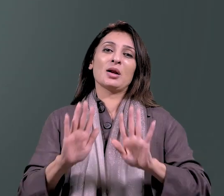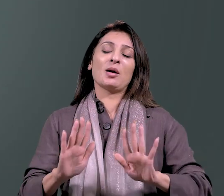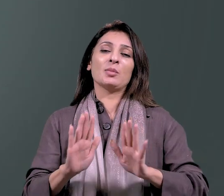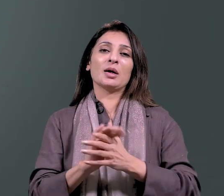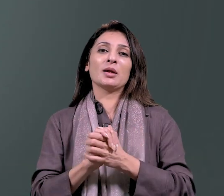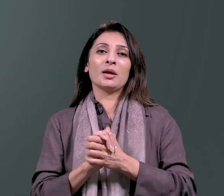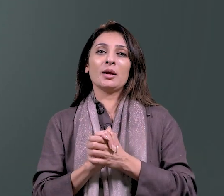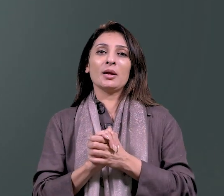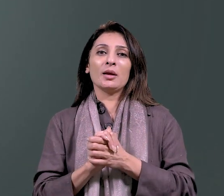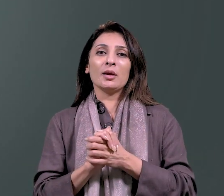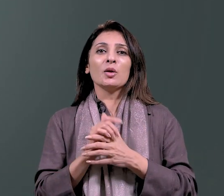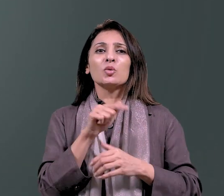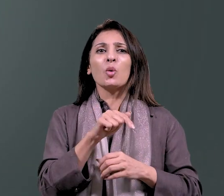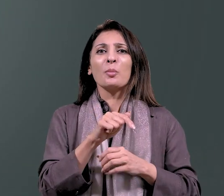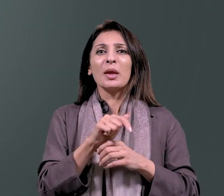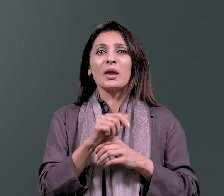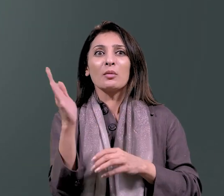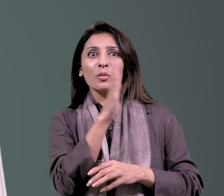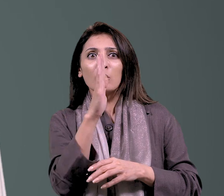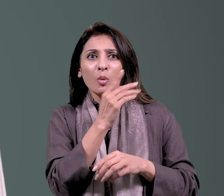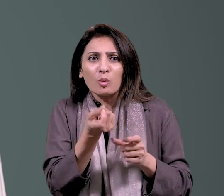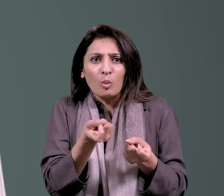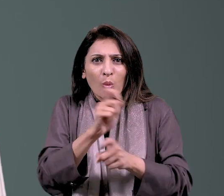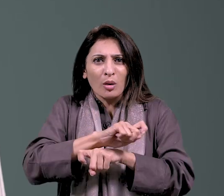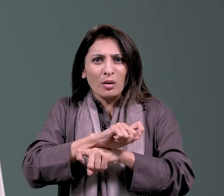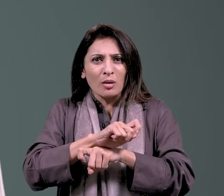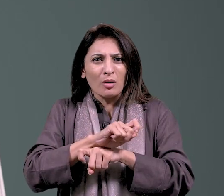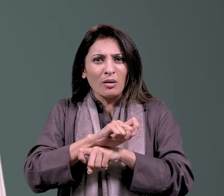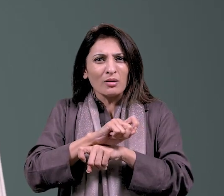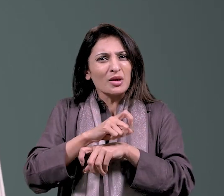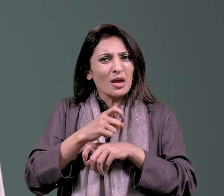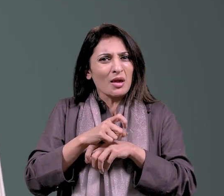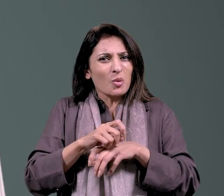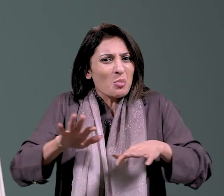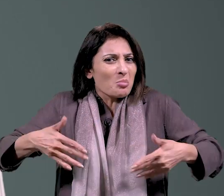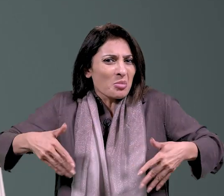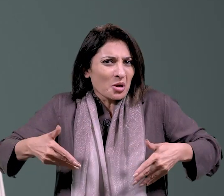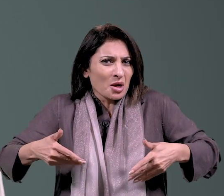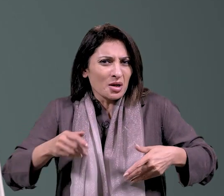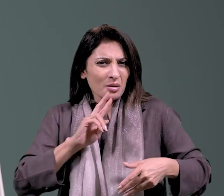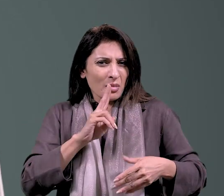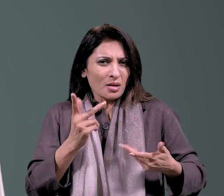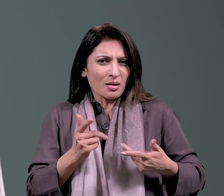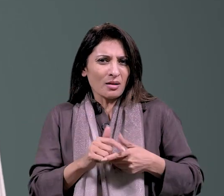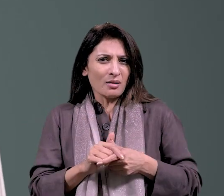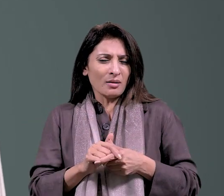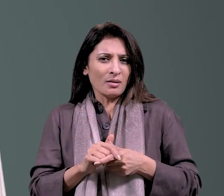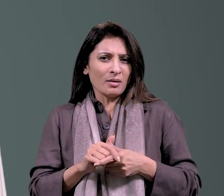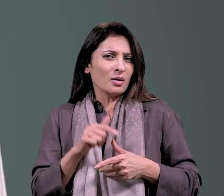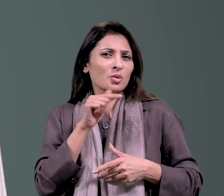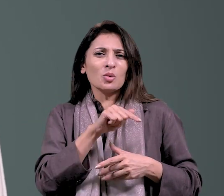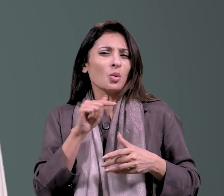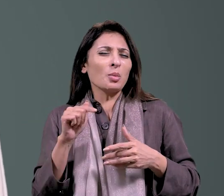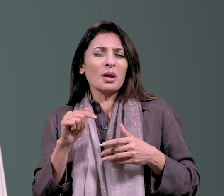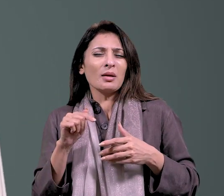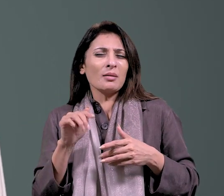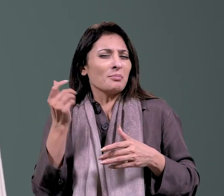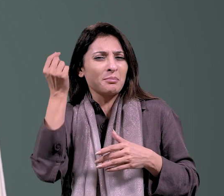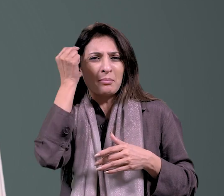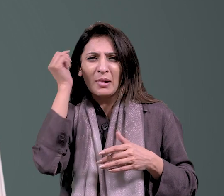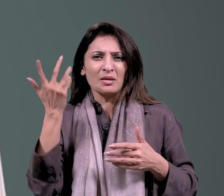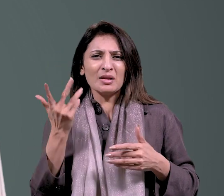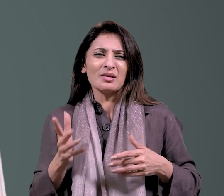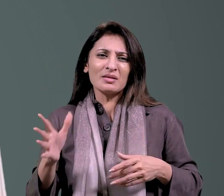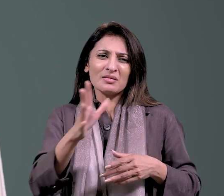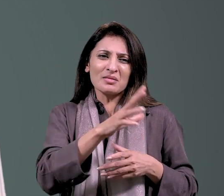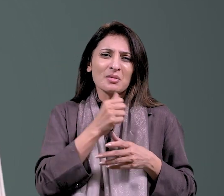me. Do you take climate change as a joke? Do you think it's an old wives' tale? Are you